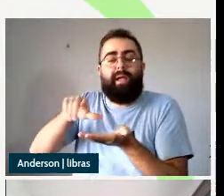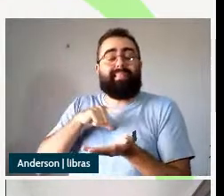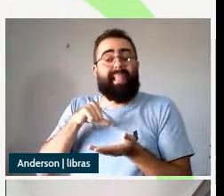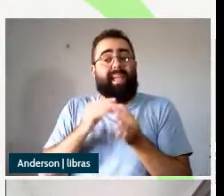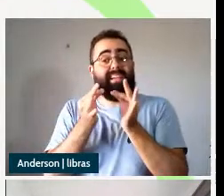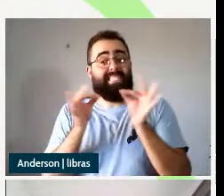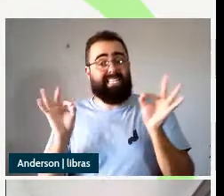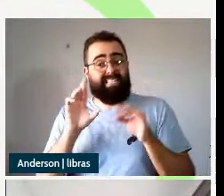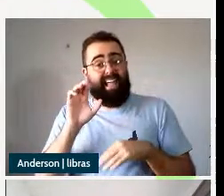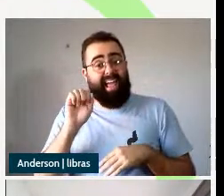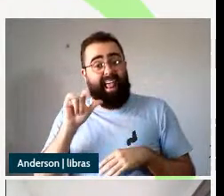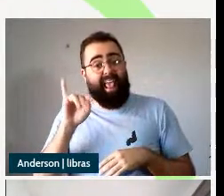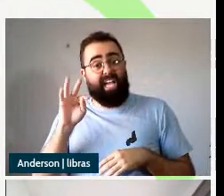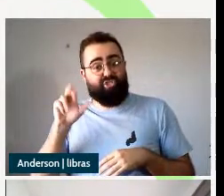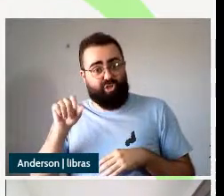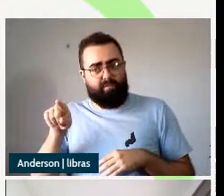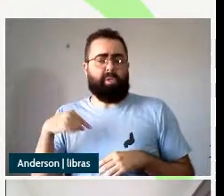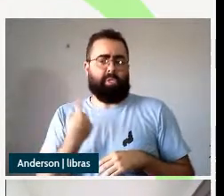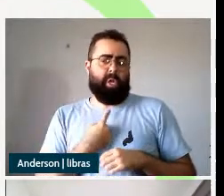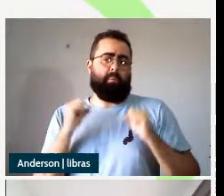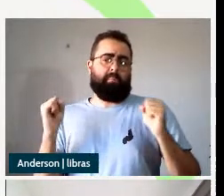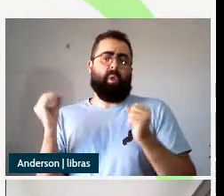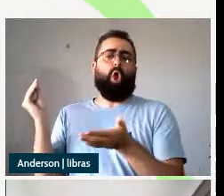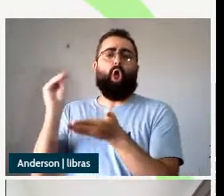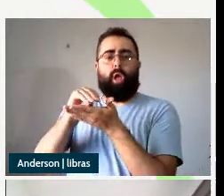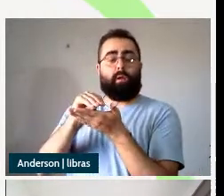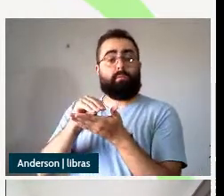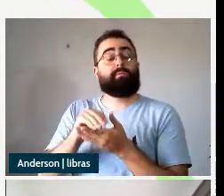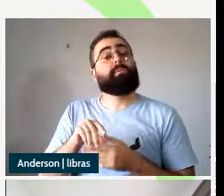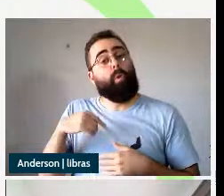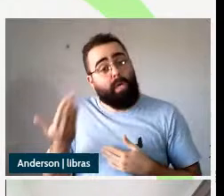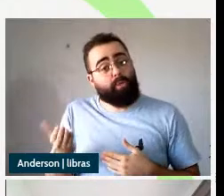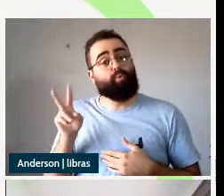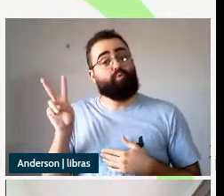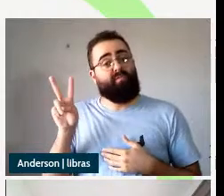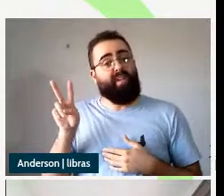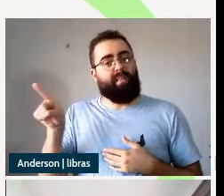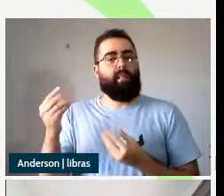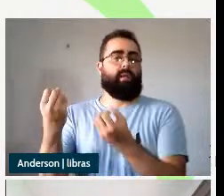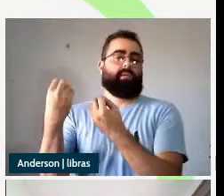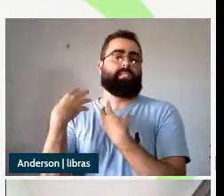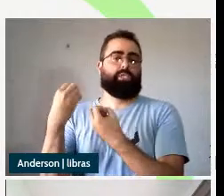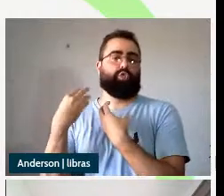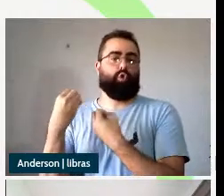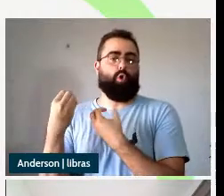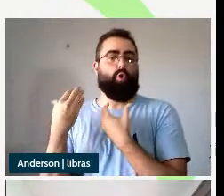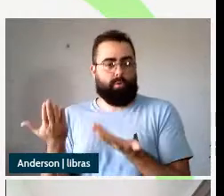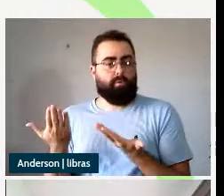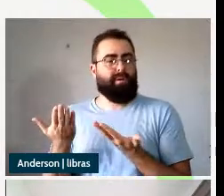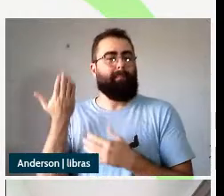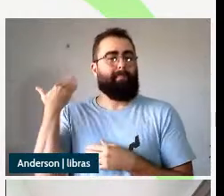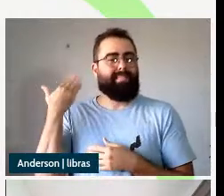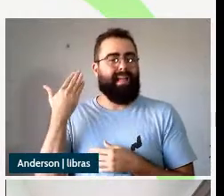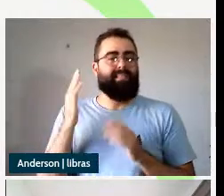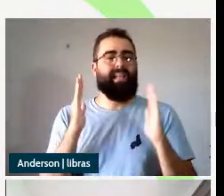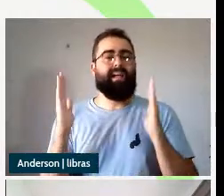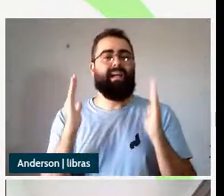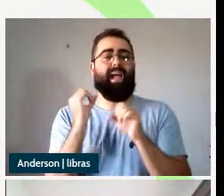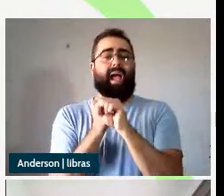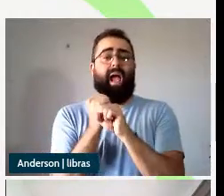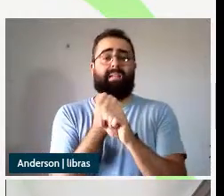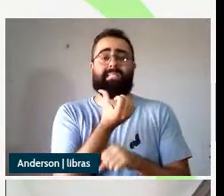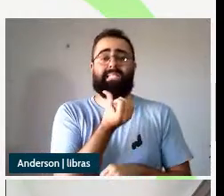episodic statement. And this is something that Wendler pointed out to us in the 60s and in the 70s.